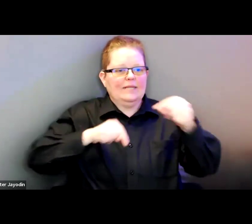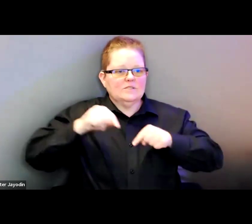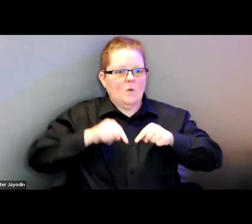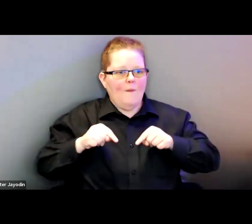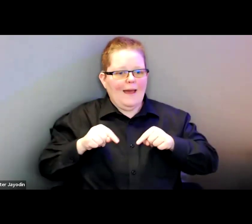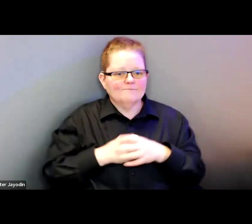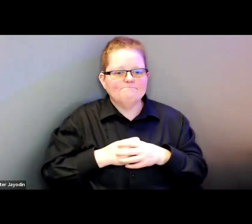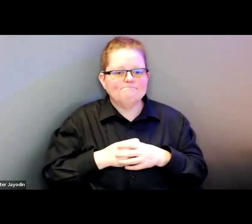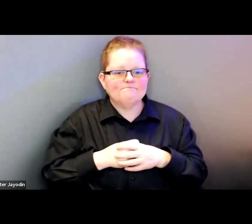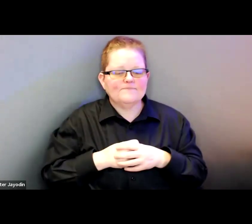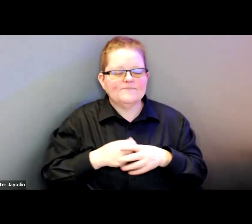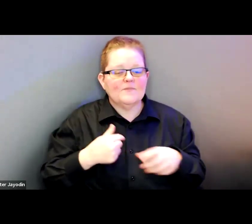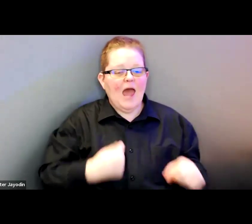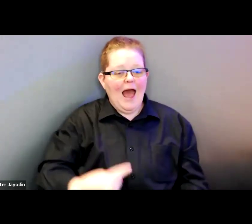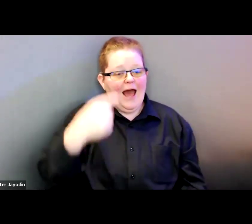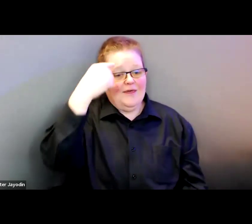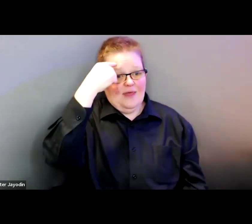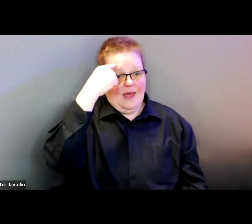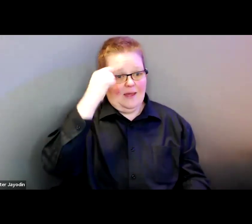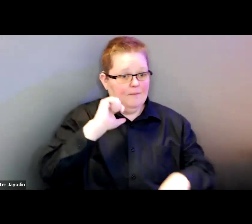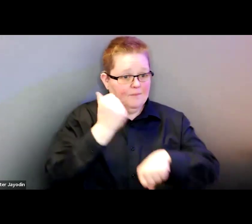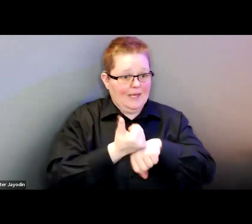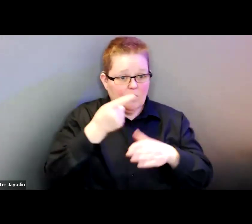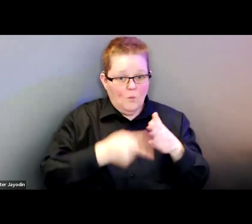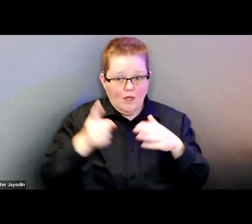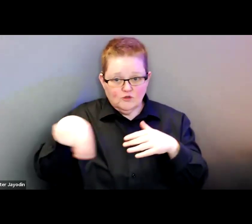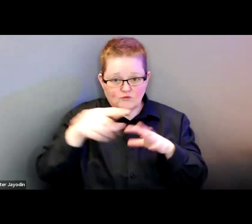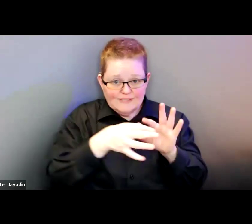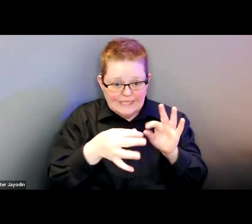think based upon what was said, that